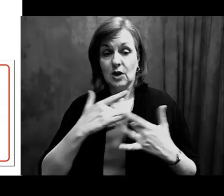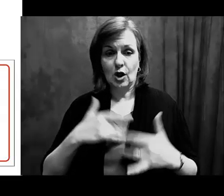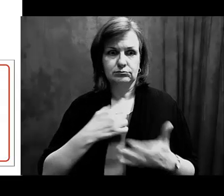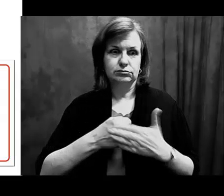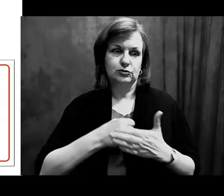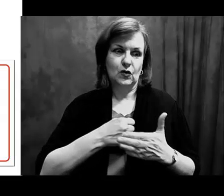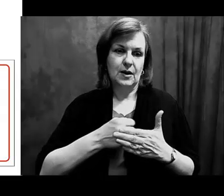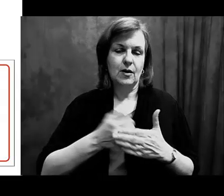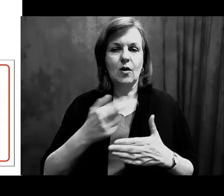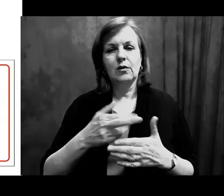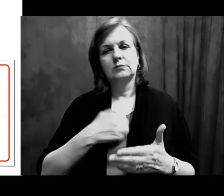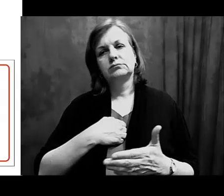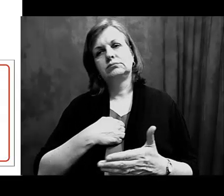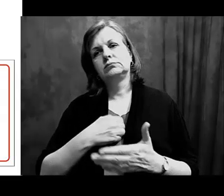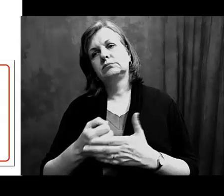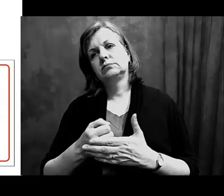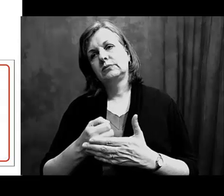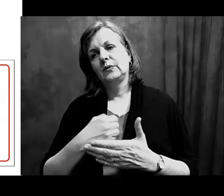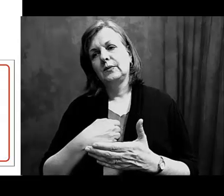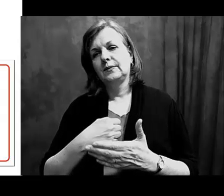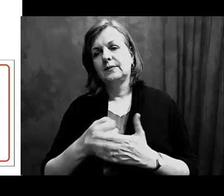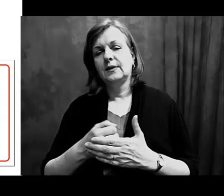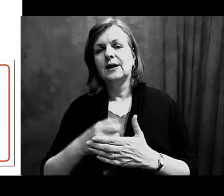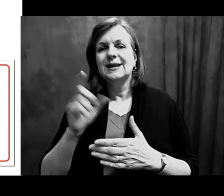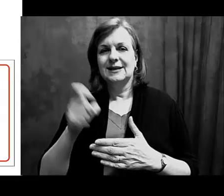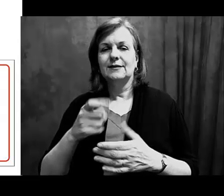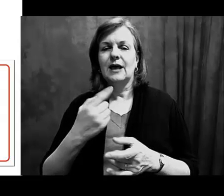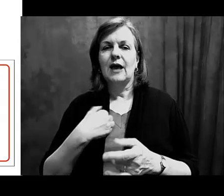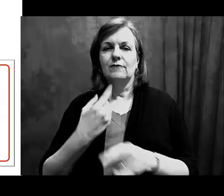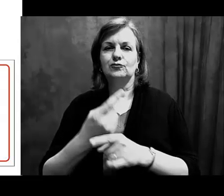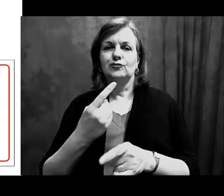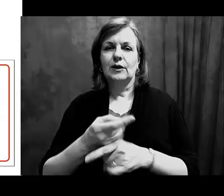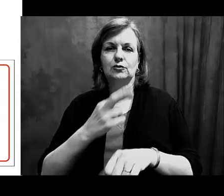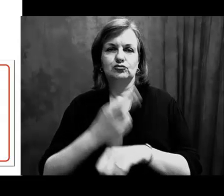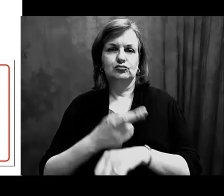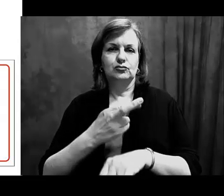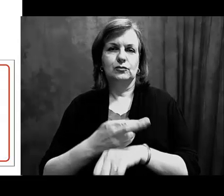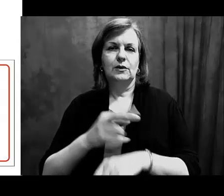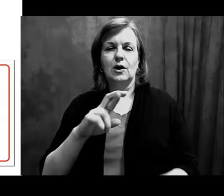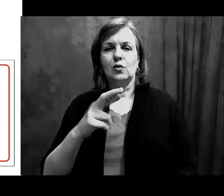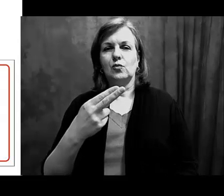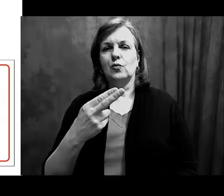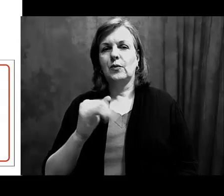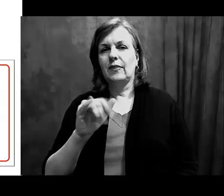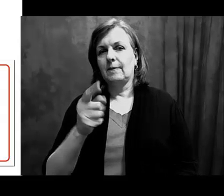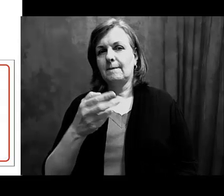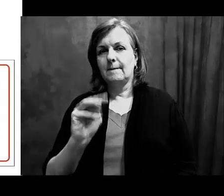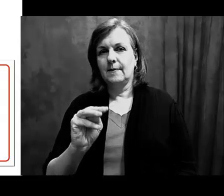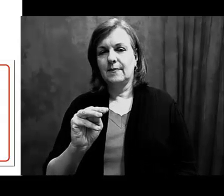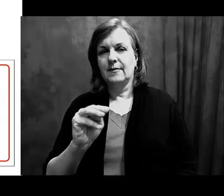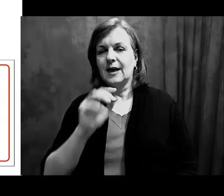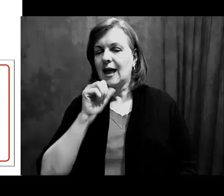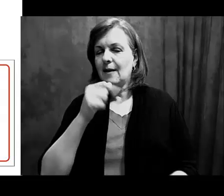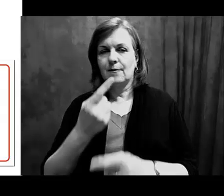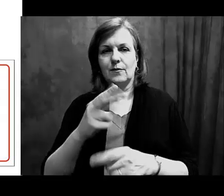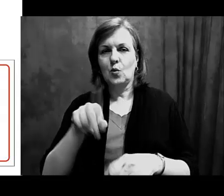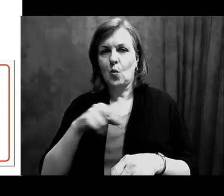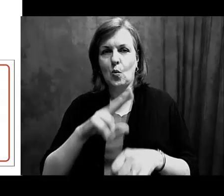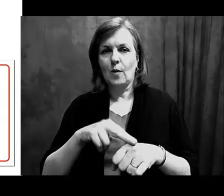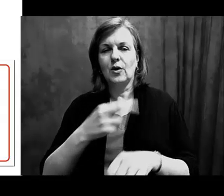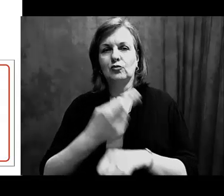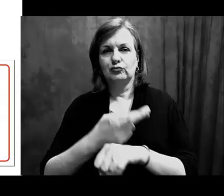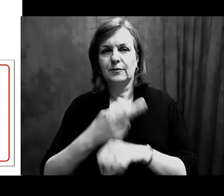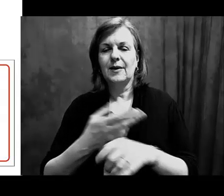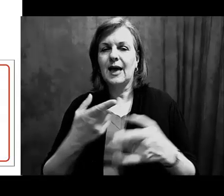heart racing or is it going too slowly? It needs to be in a normal rhythm. And we look at abnormal